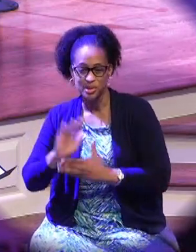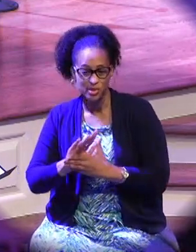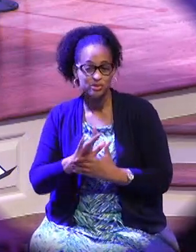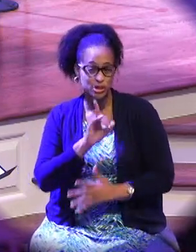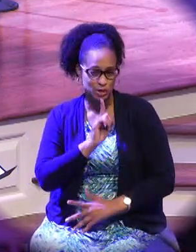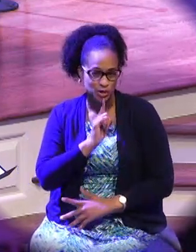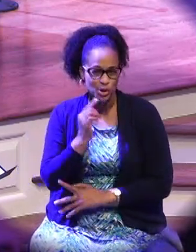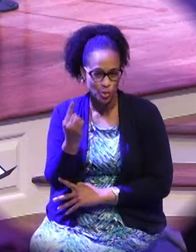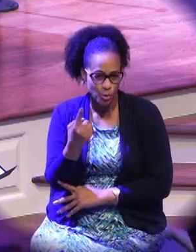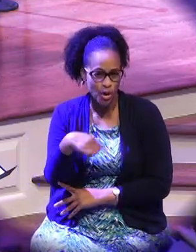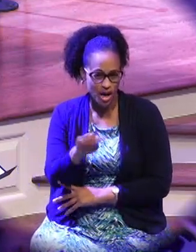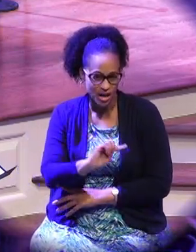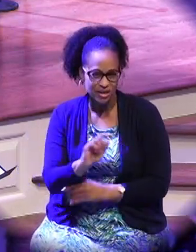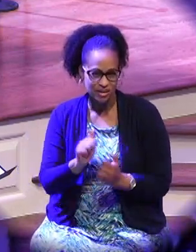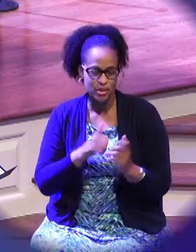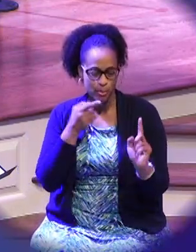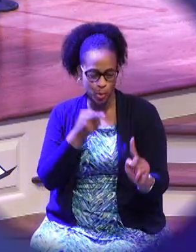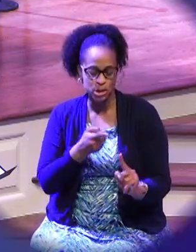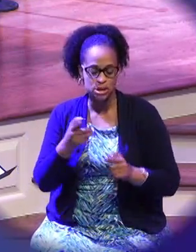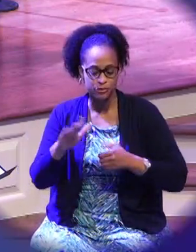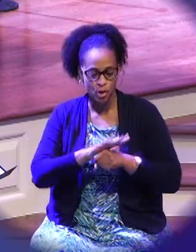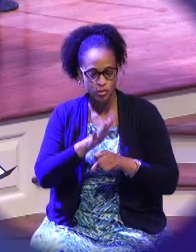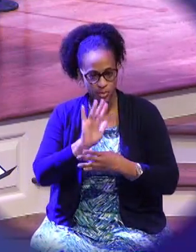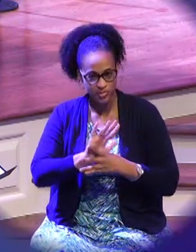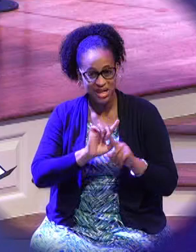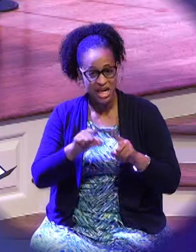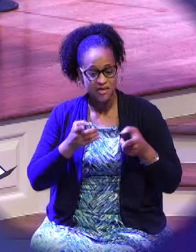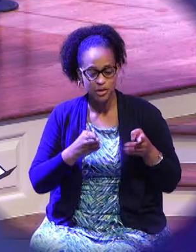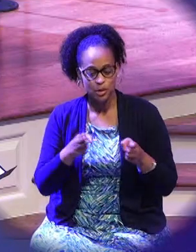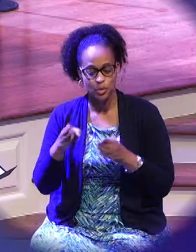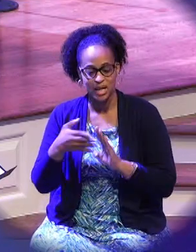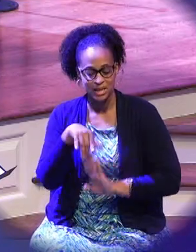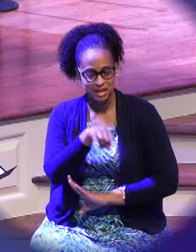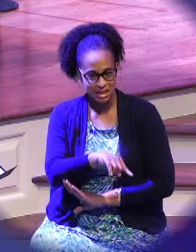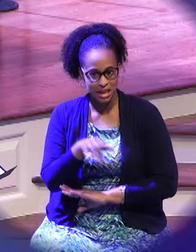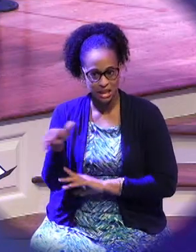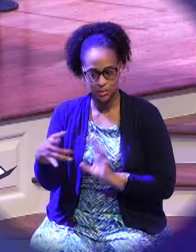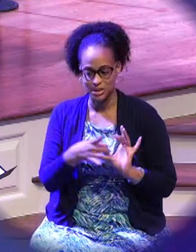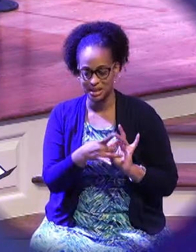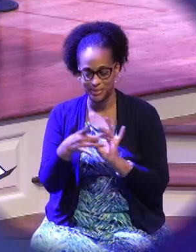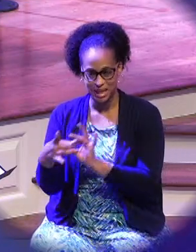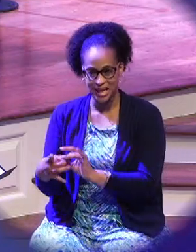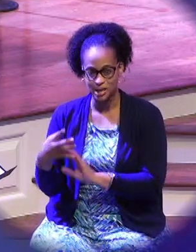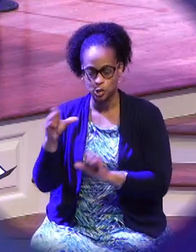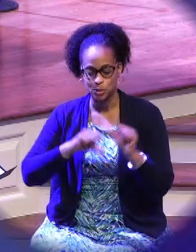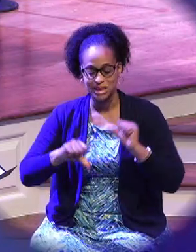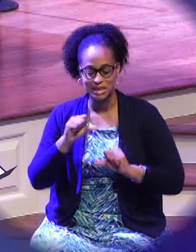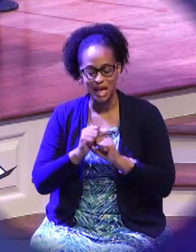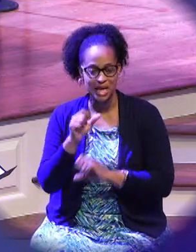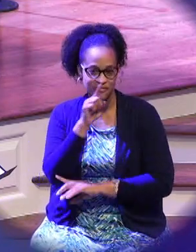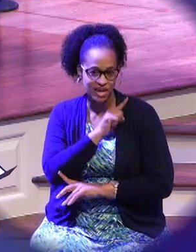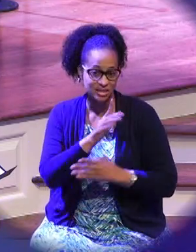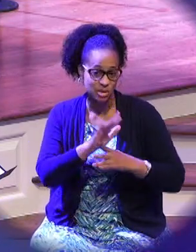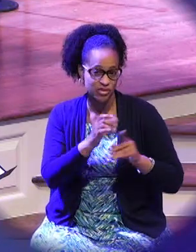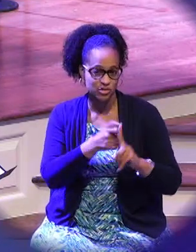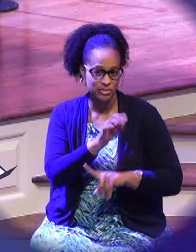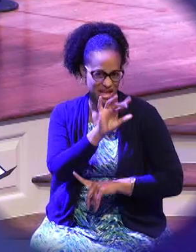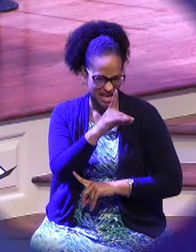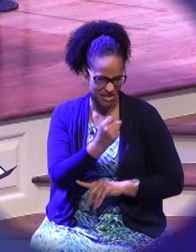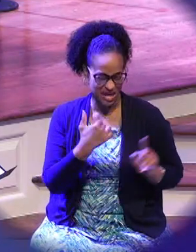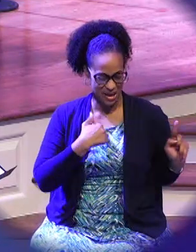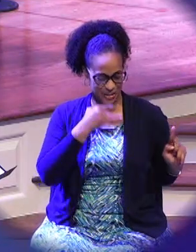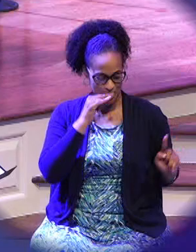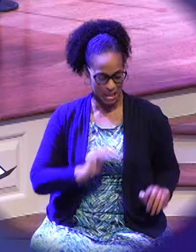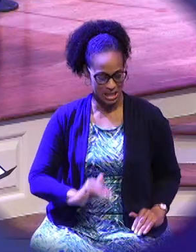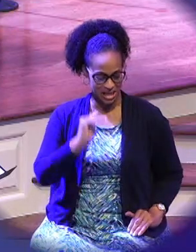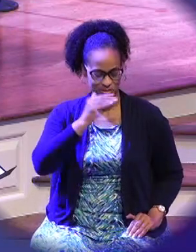of one of the conceits of the whole movie, of all the different ways it paid tribute, especially to sci-fi movies from the 80s, which is when I was a kid. And